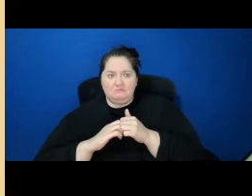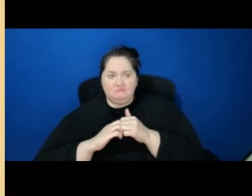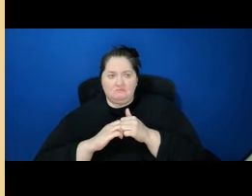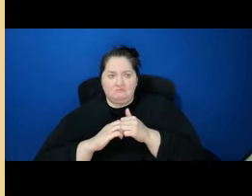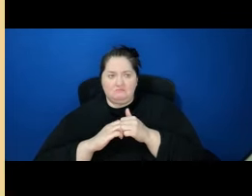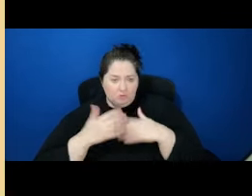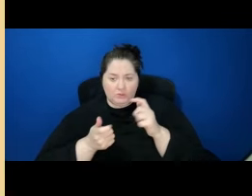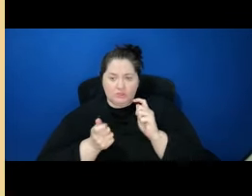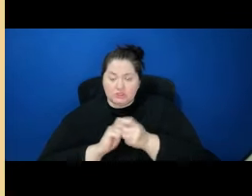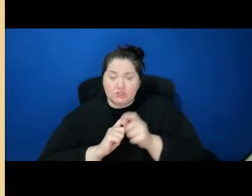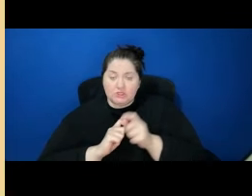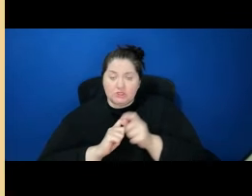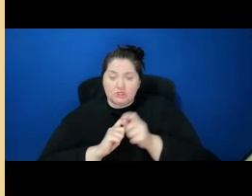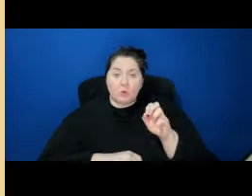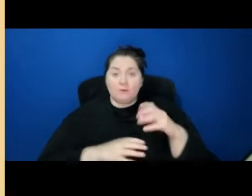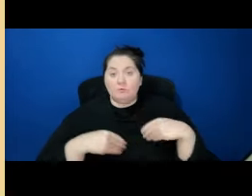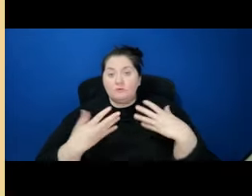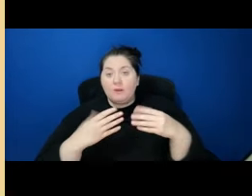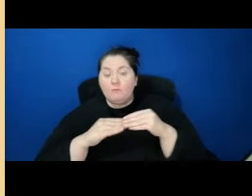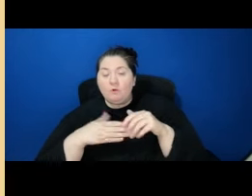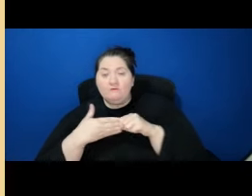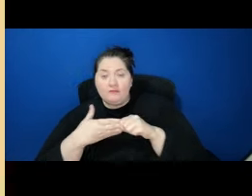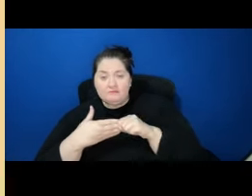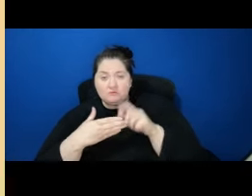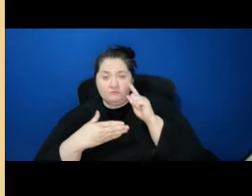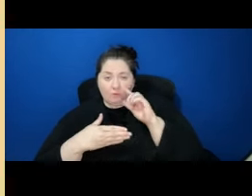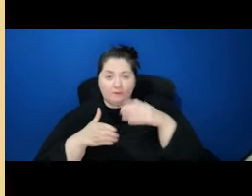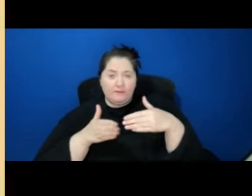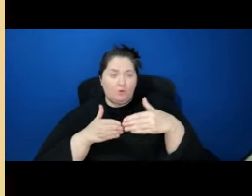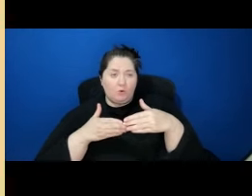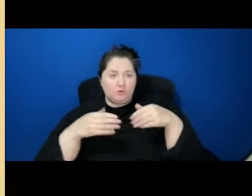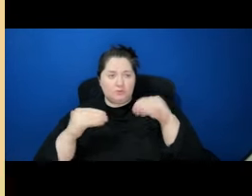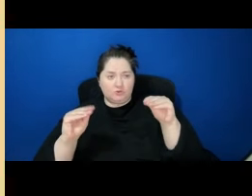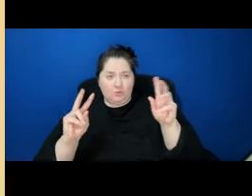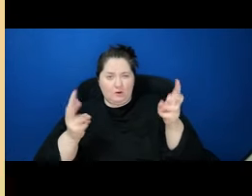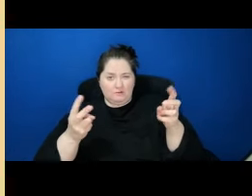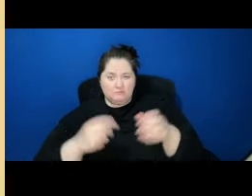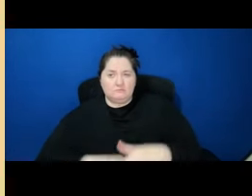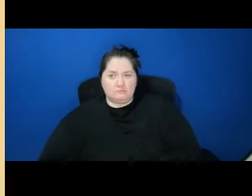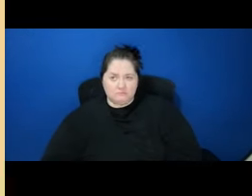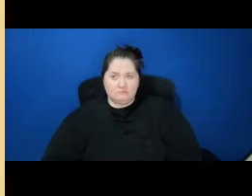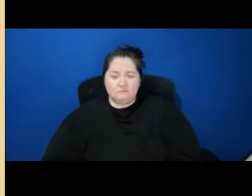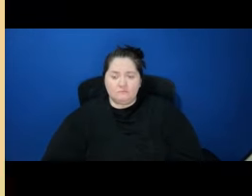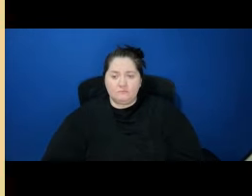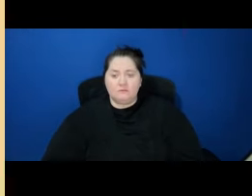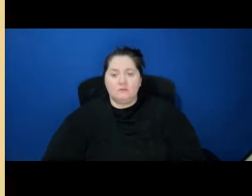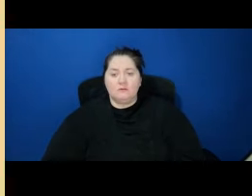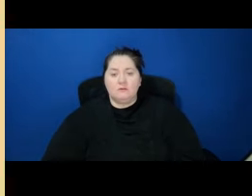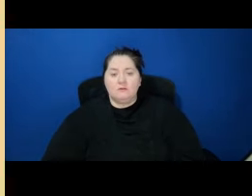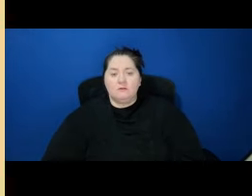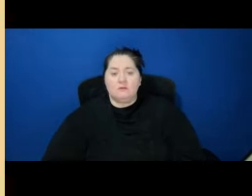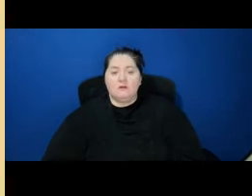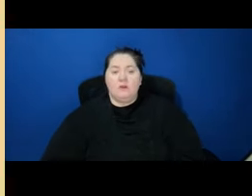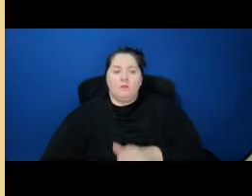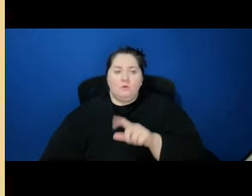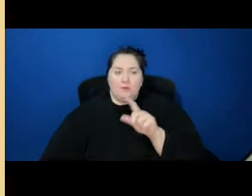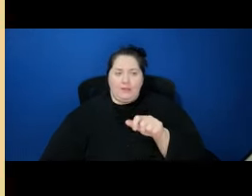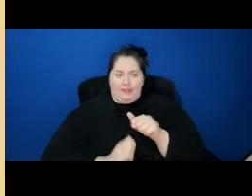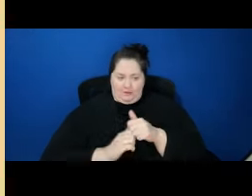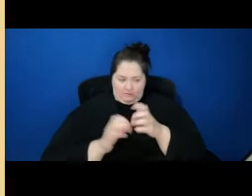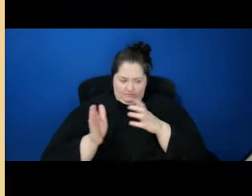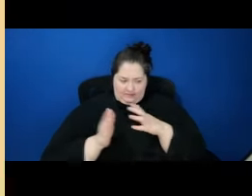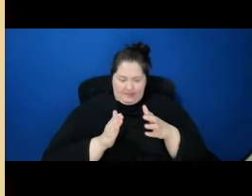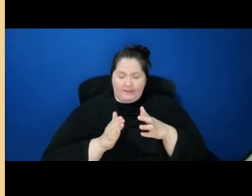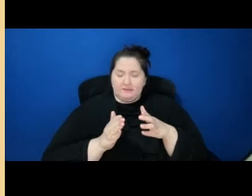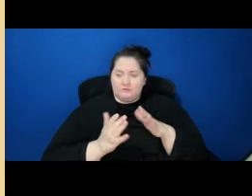change the zoning and provide that flexibility first off. So there's another question about how the plan addresses